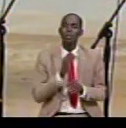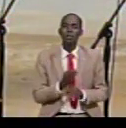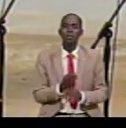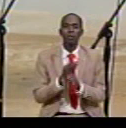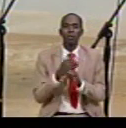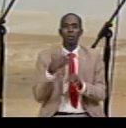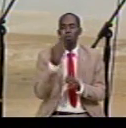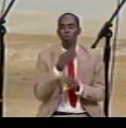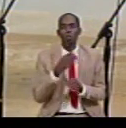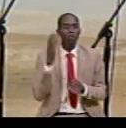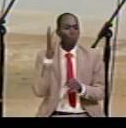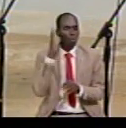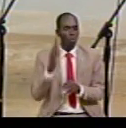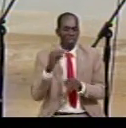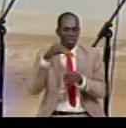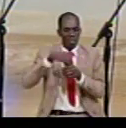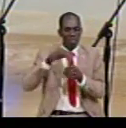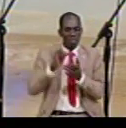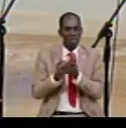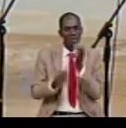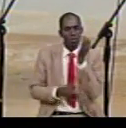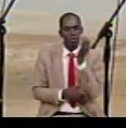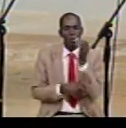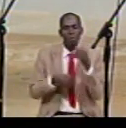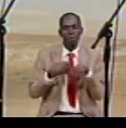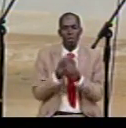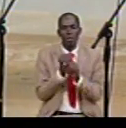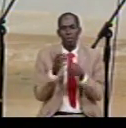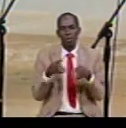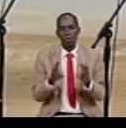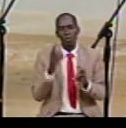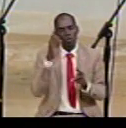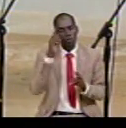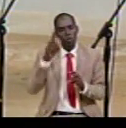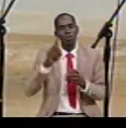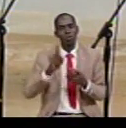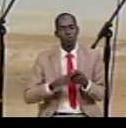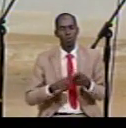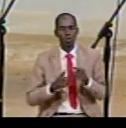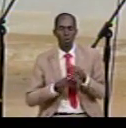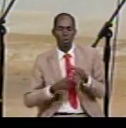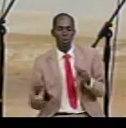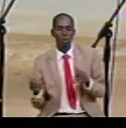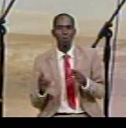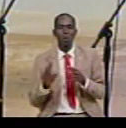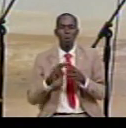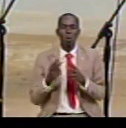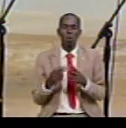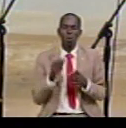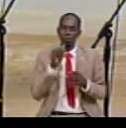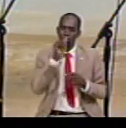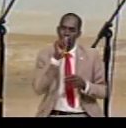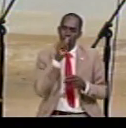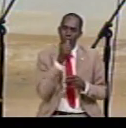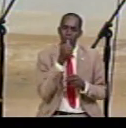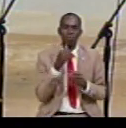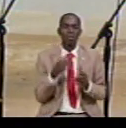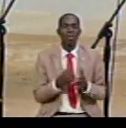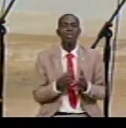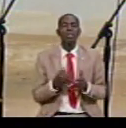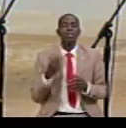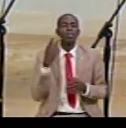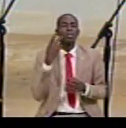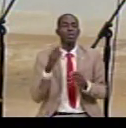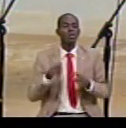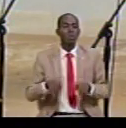way of escape that you may be able to bear it. So provision has been made for our